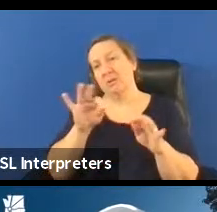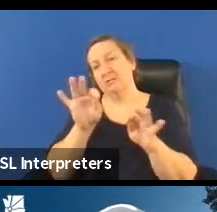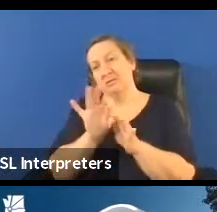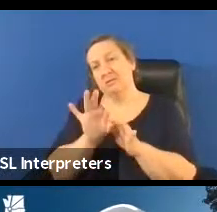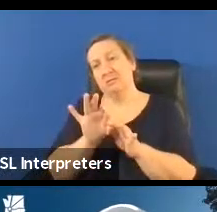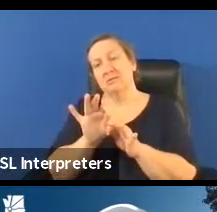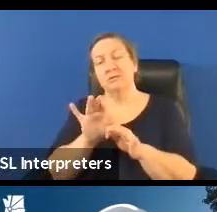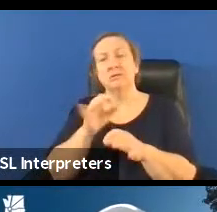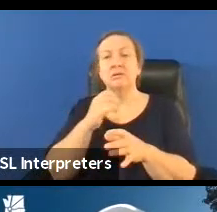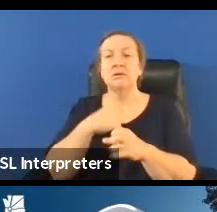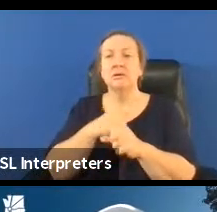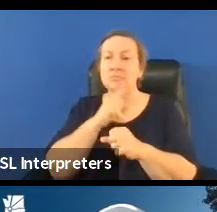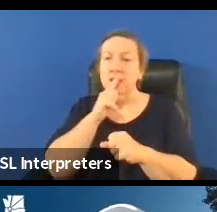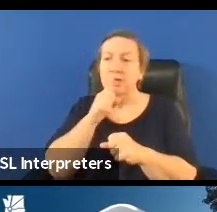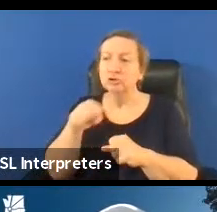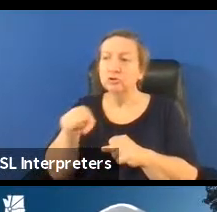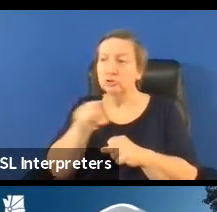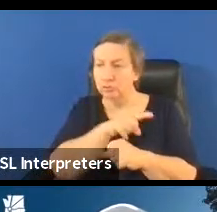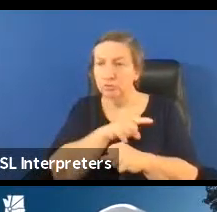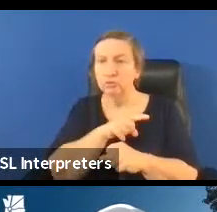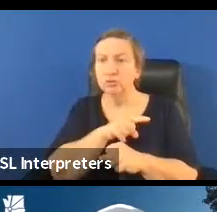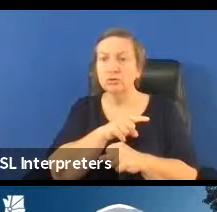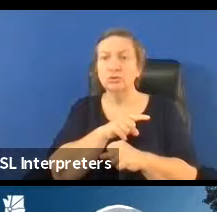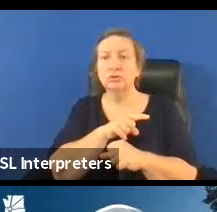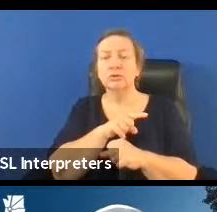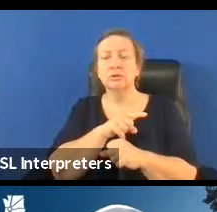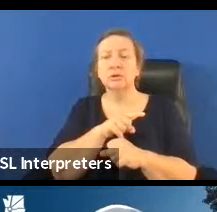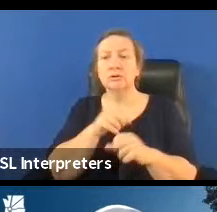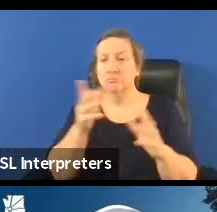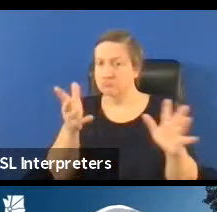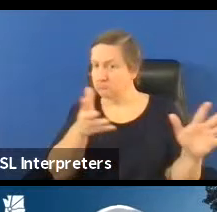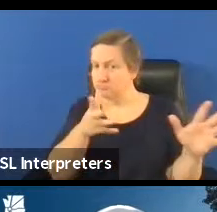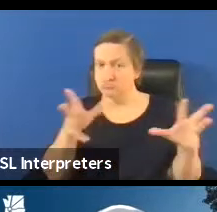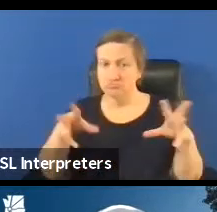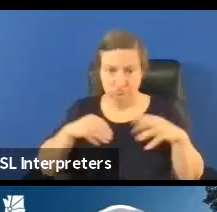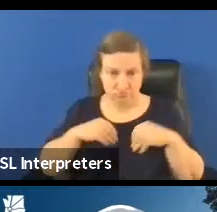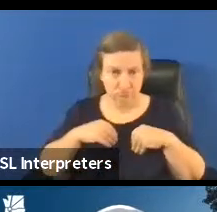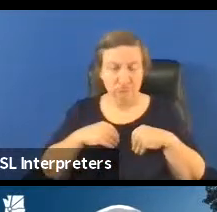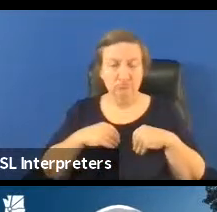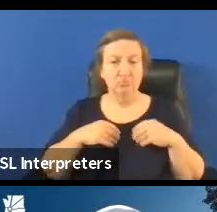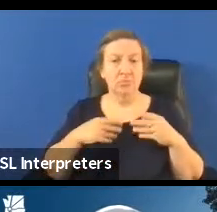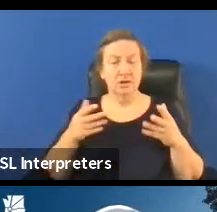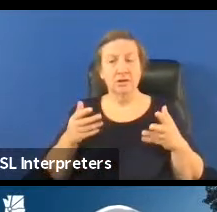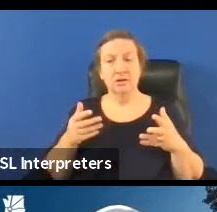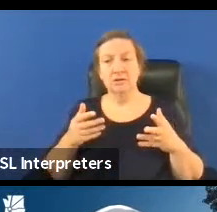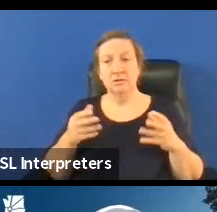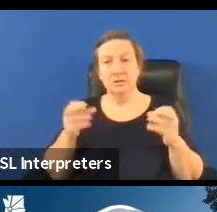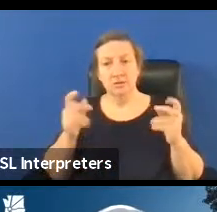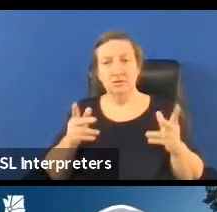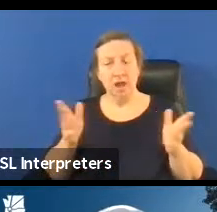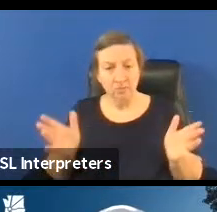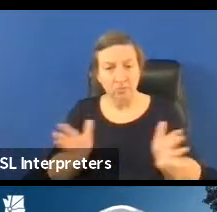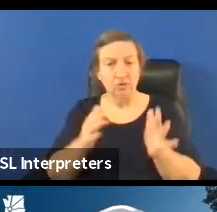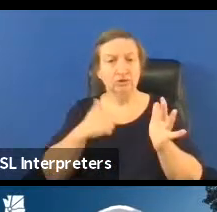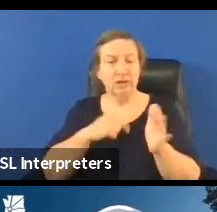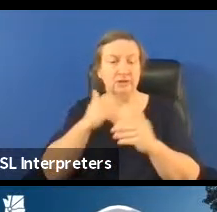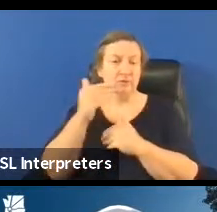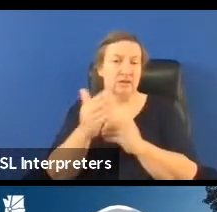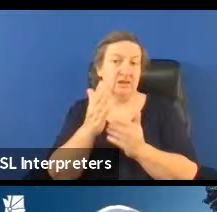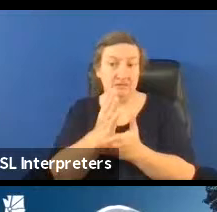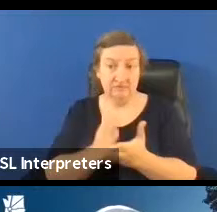sure that you guys are okay and okay with pushing us to the next phase.